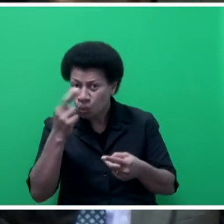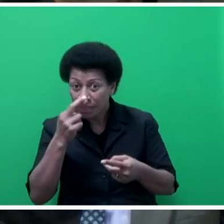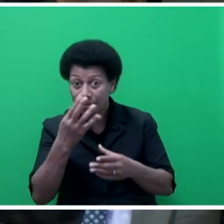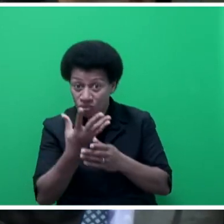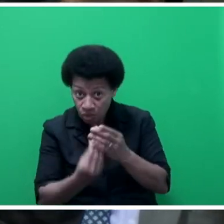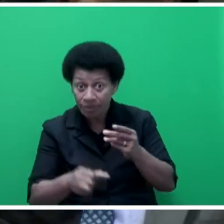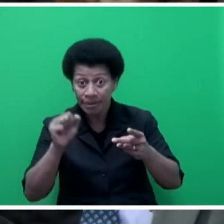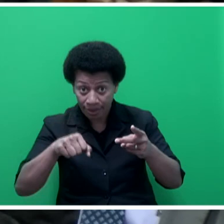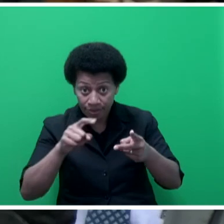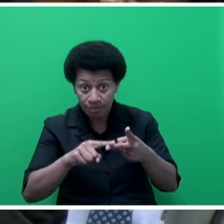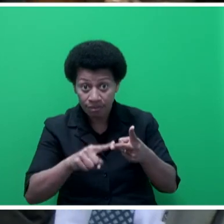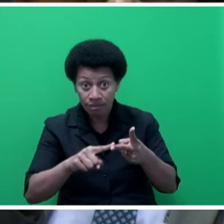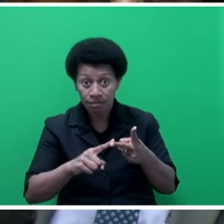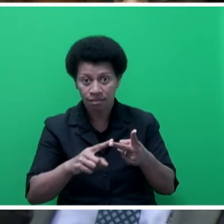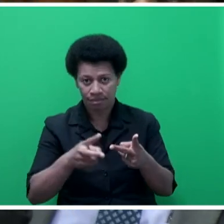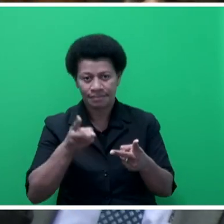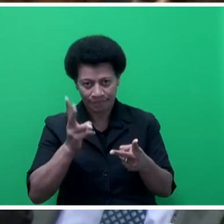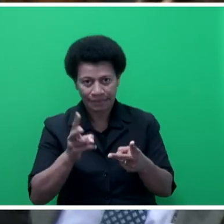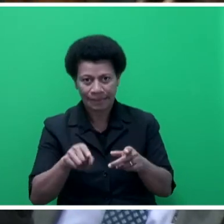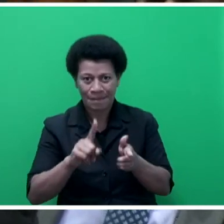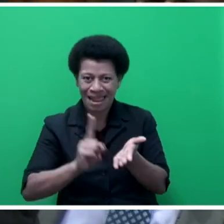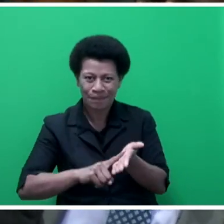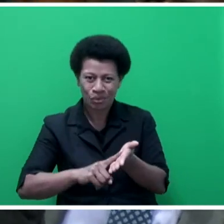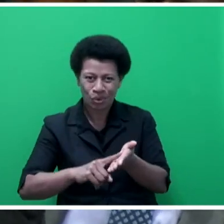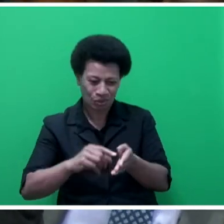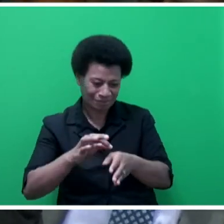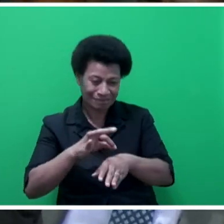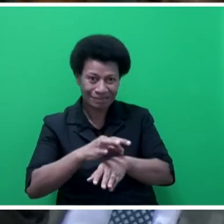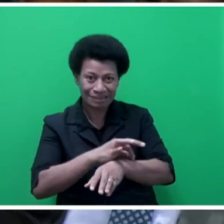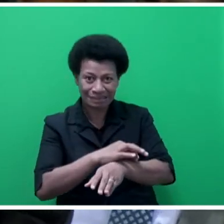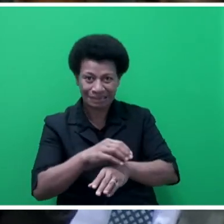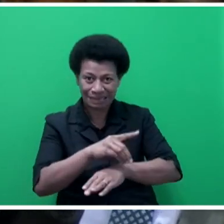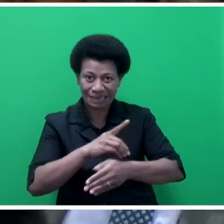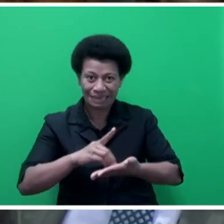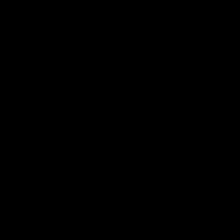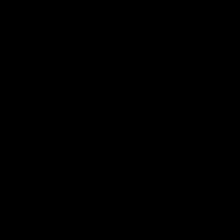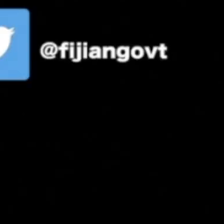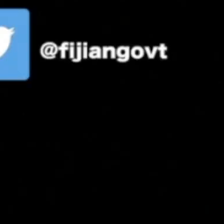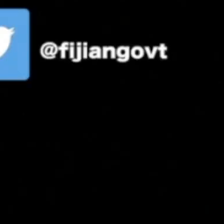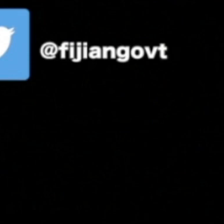then they run a risk of getting leptospirosis and other climate-sensitive diseases. Thank you, Honourable Speaker.